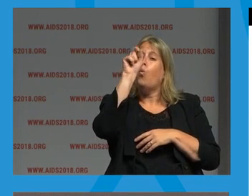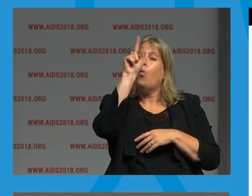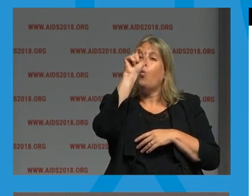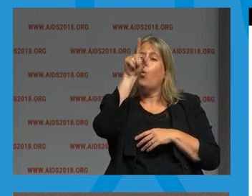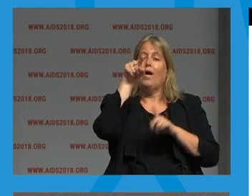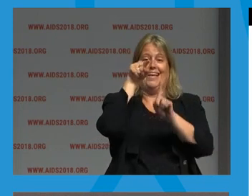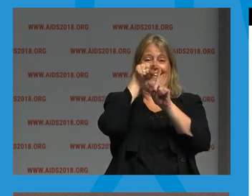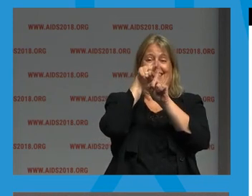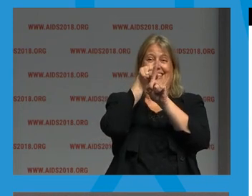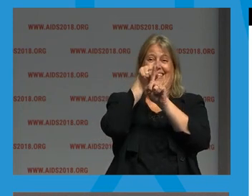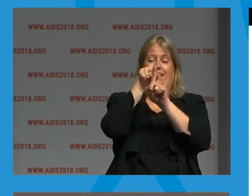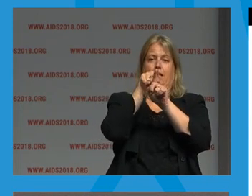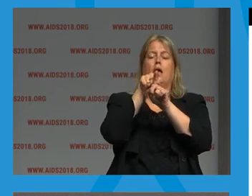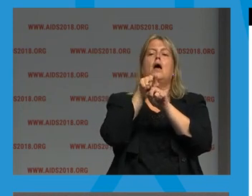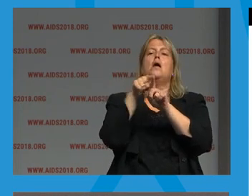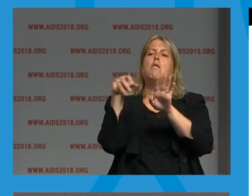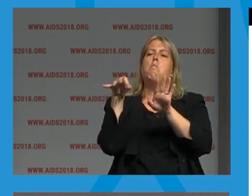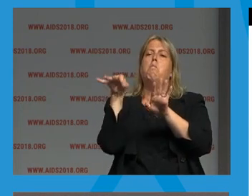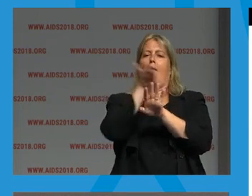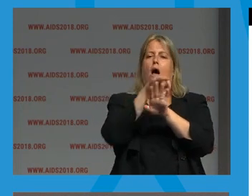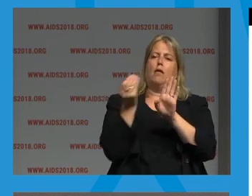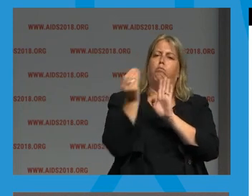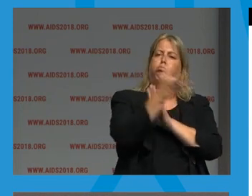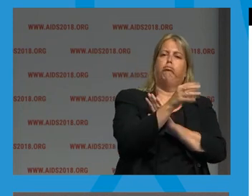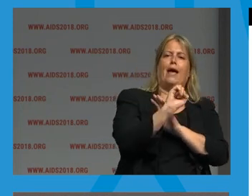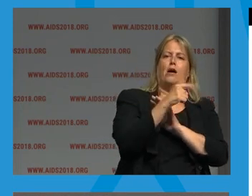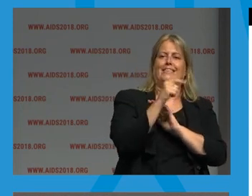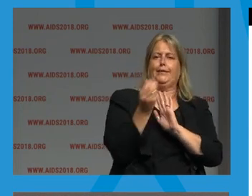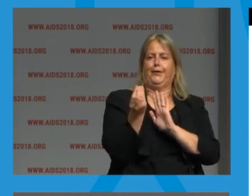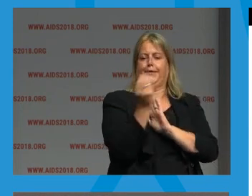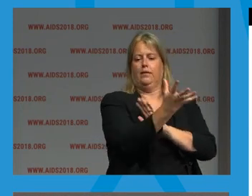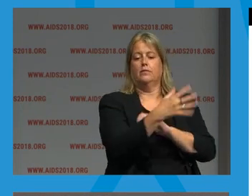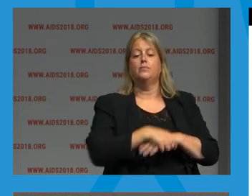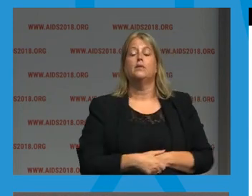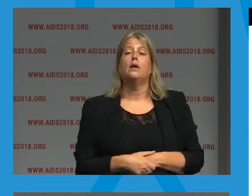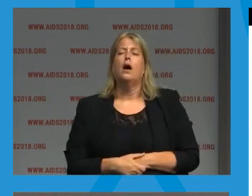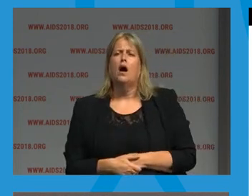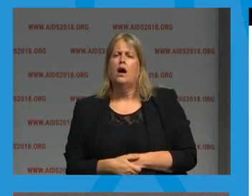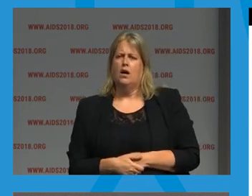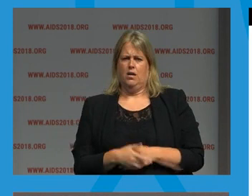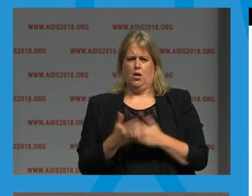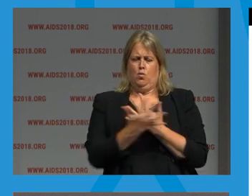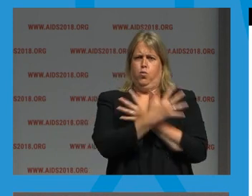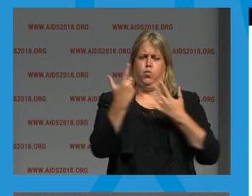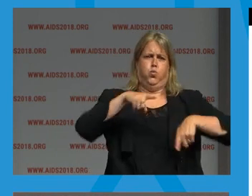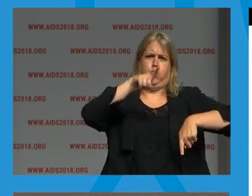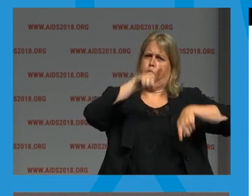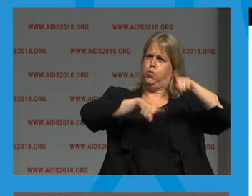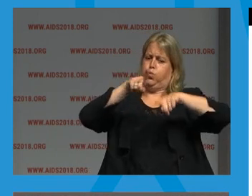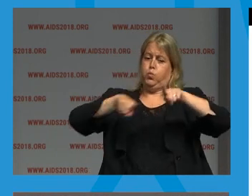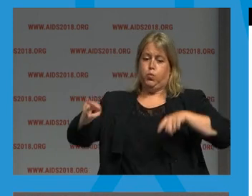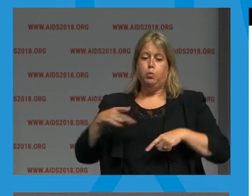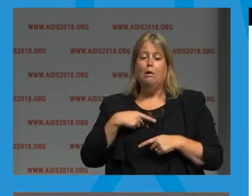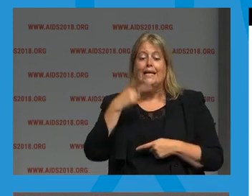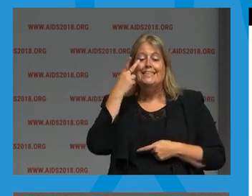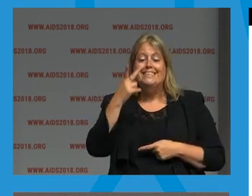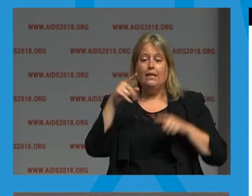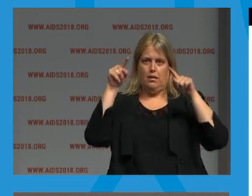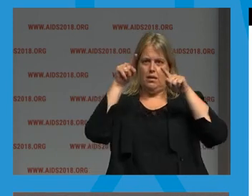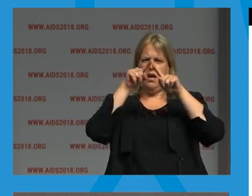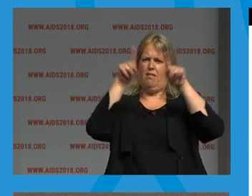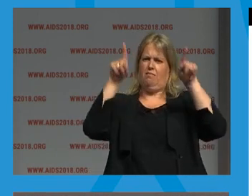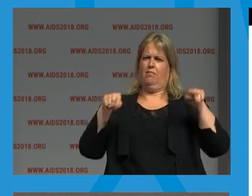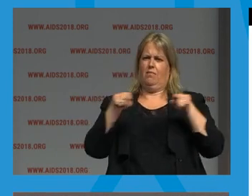putting them back on antiretroviral drug. There was a great deal of variability. I've circled in red